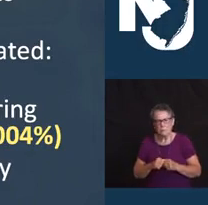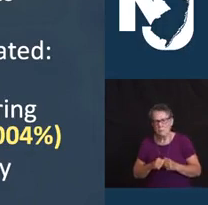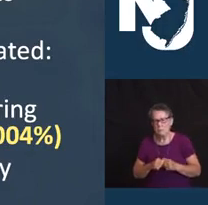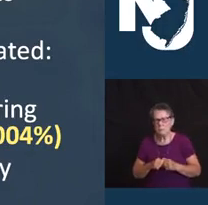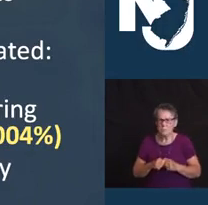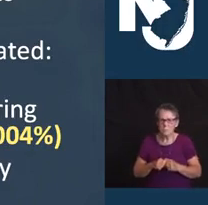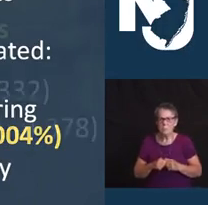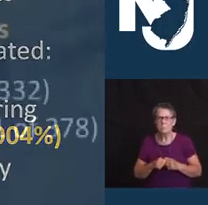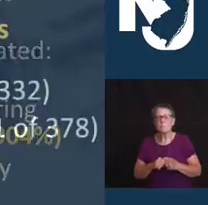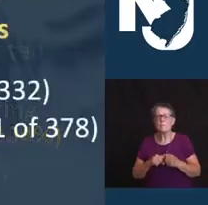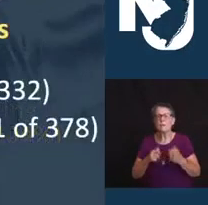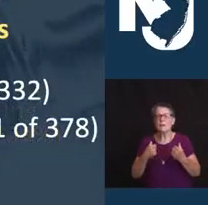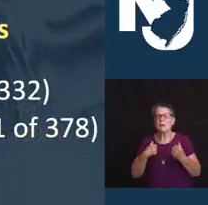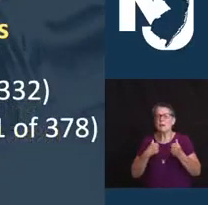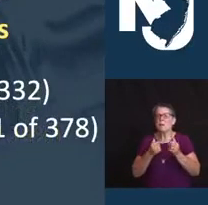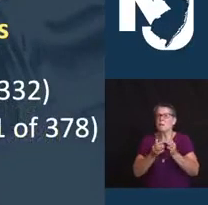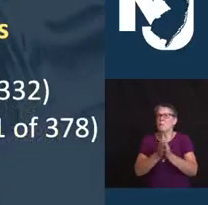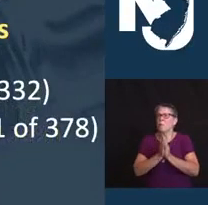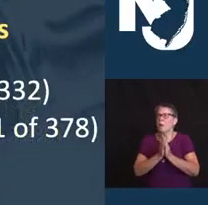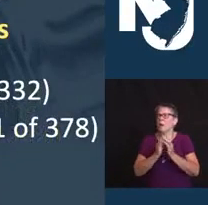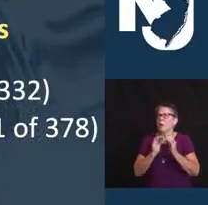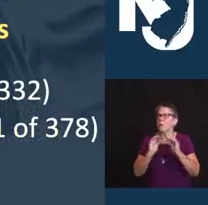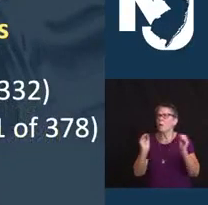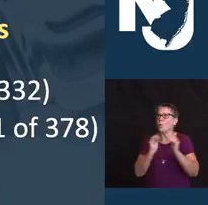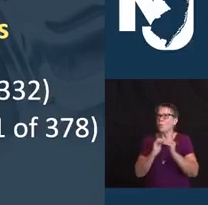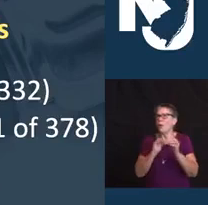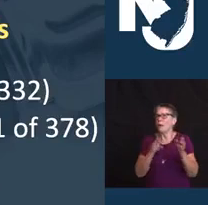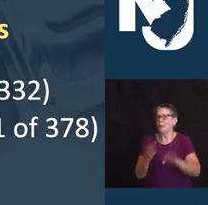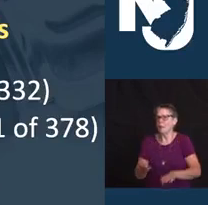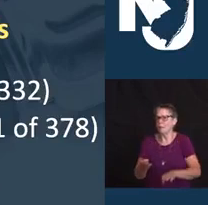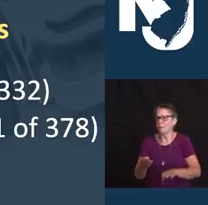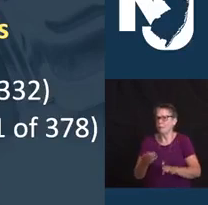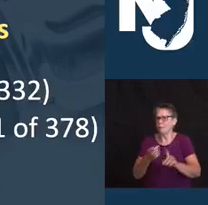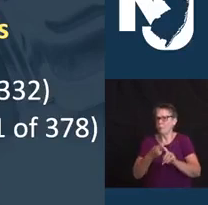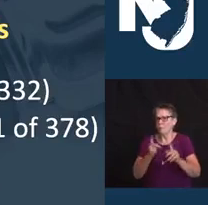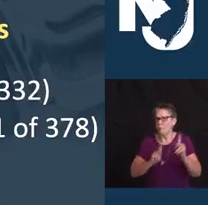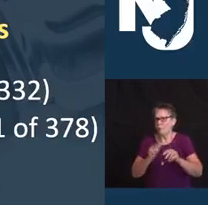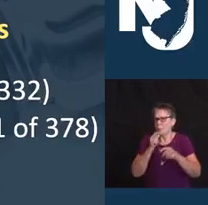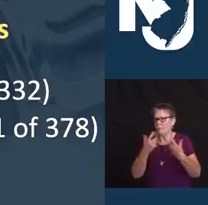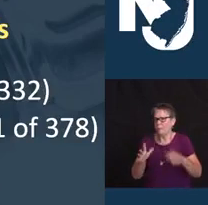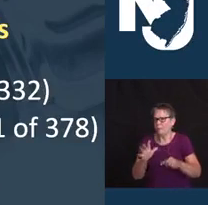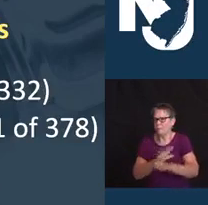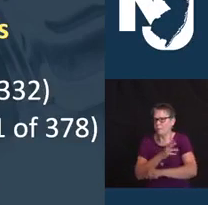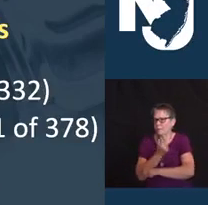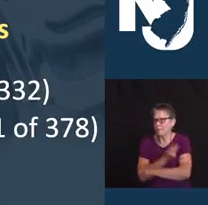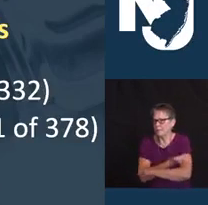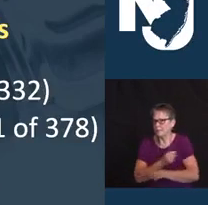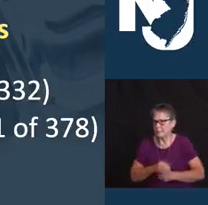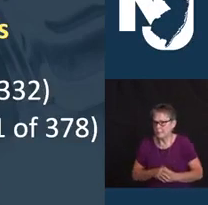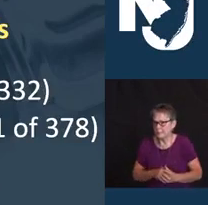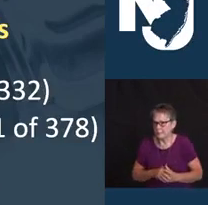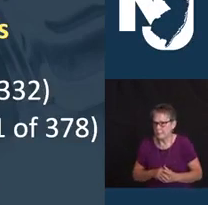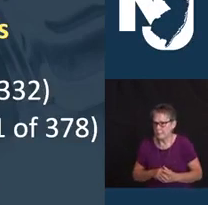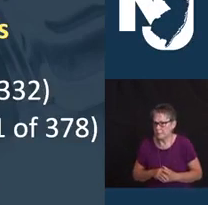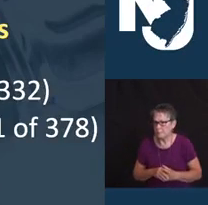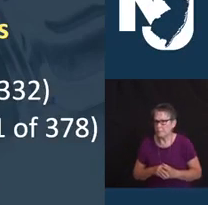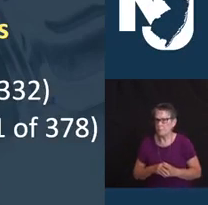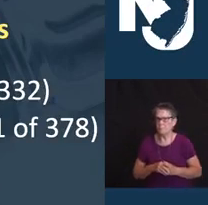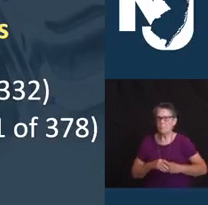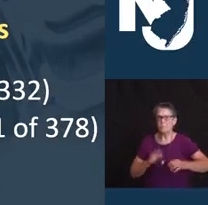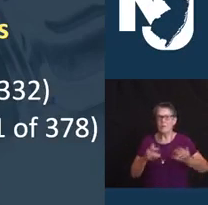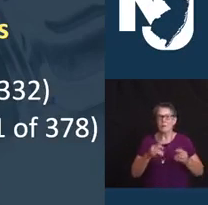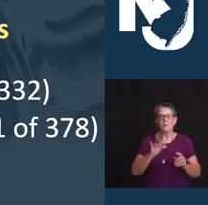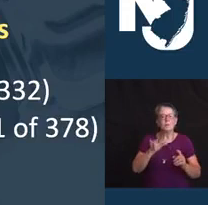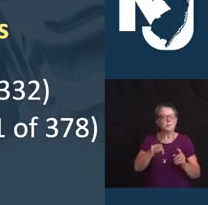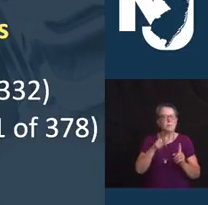death. I do want to spend a minute on just the latest week in this data, and that's from July 20 to July 26, and you can